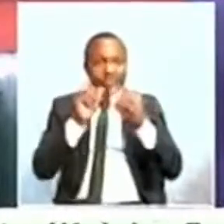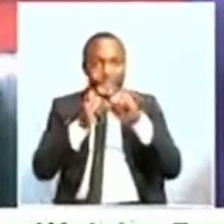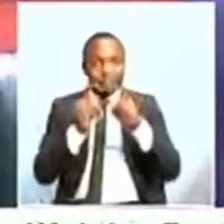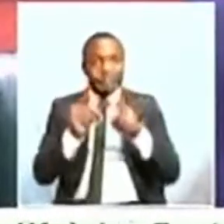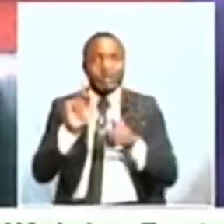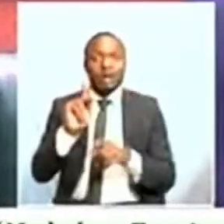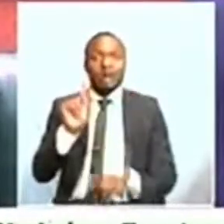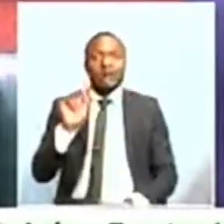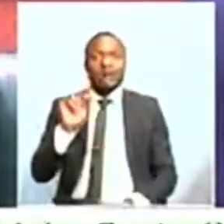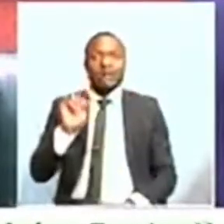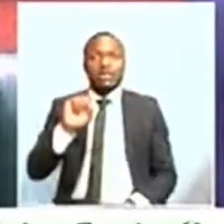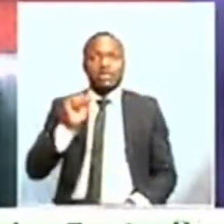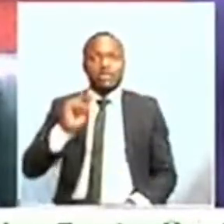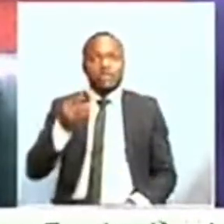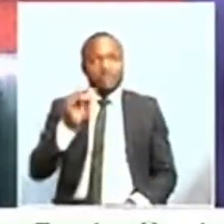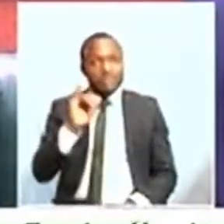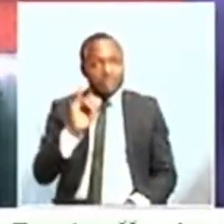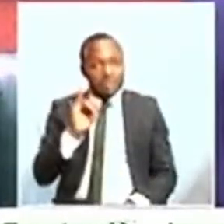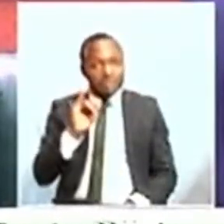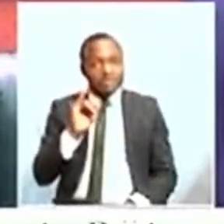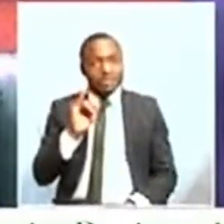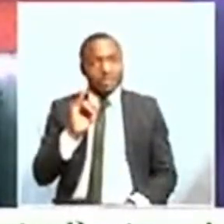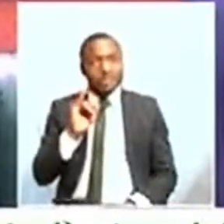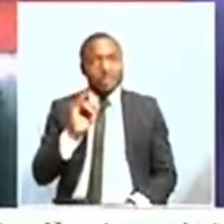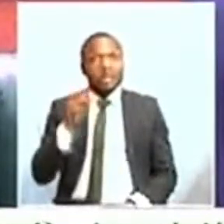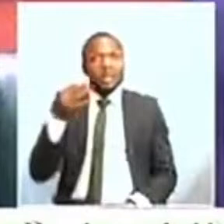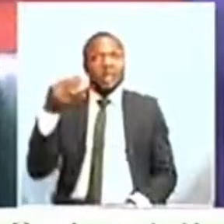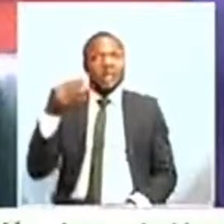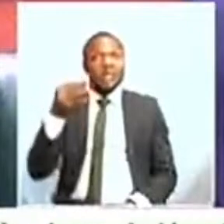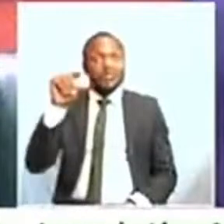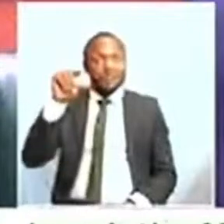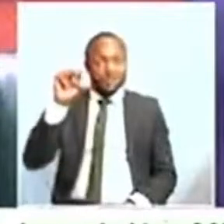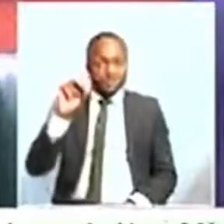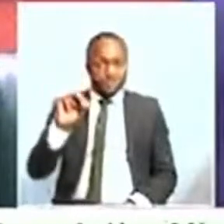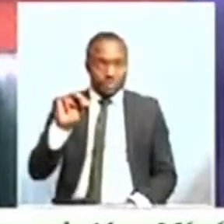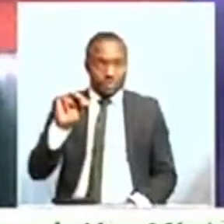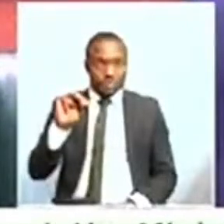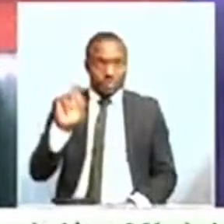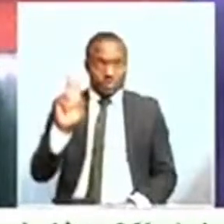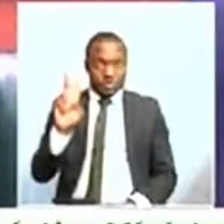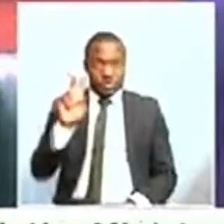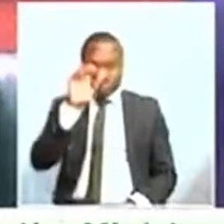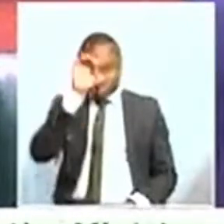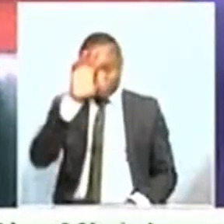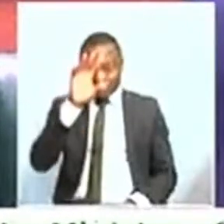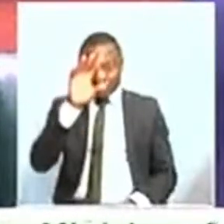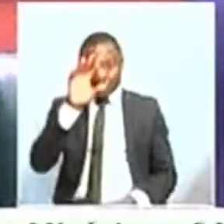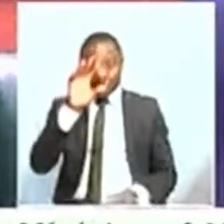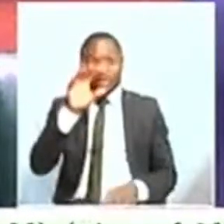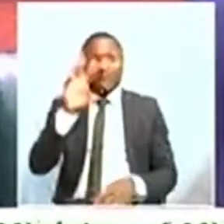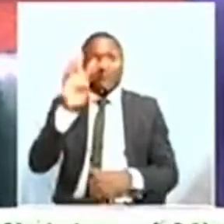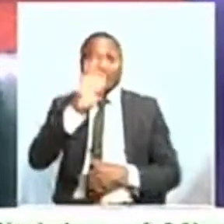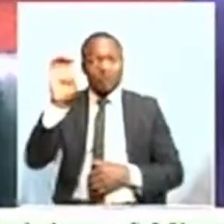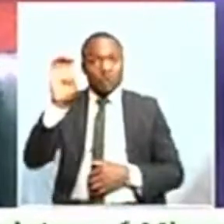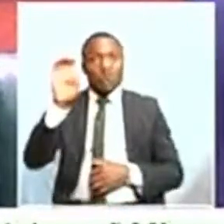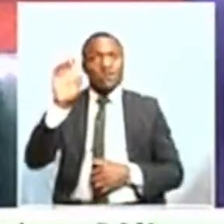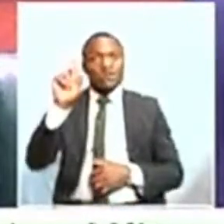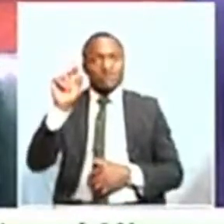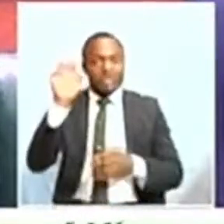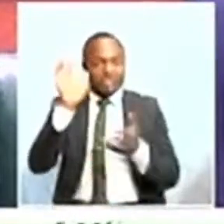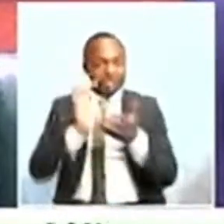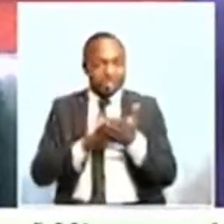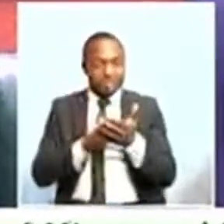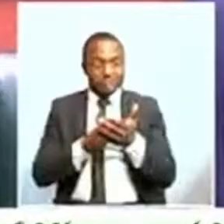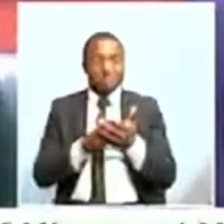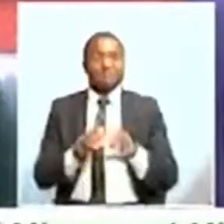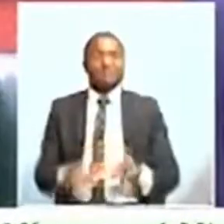Kansanshi, or let me just say FQM, meaning Kalumbila and Kansanshi, they did in excess of 420,000. As a